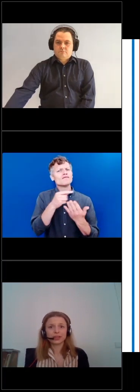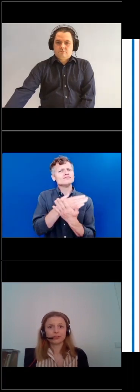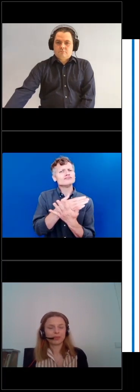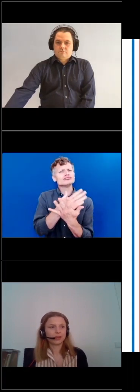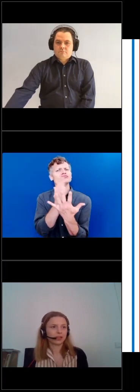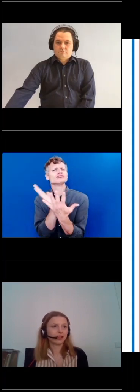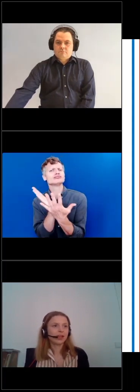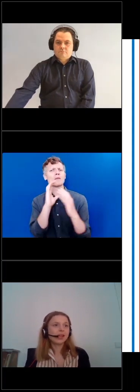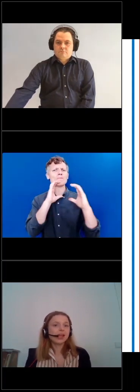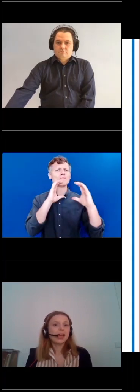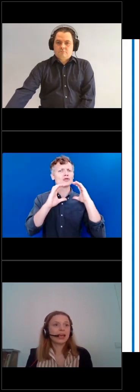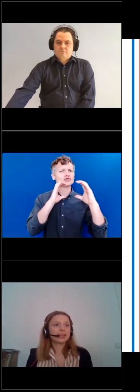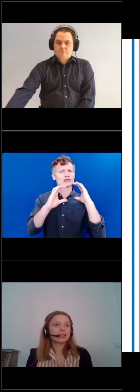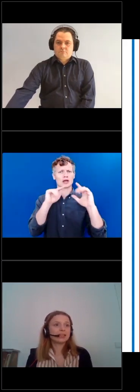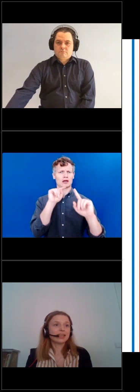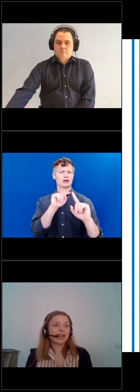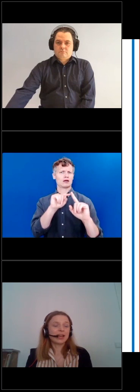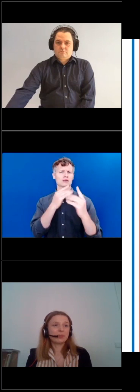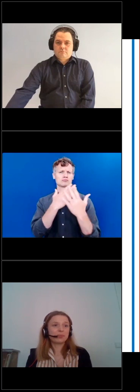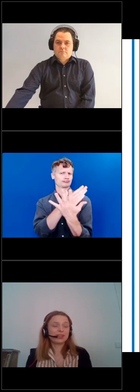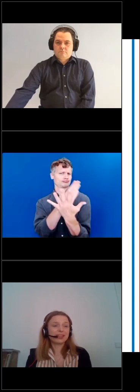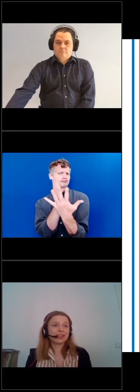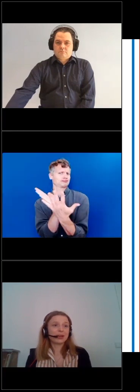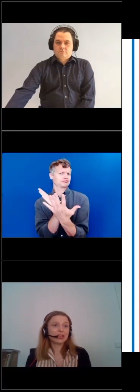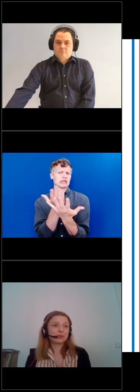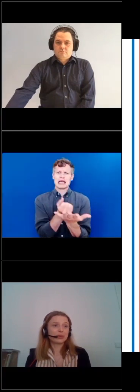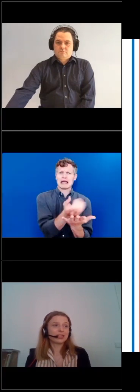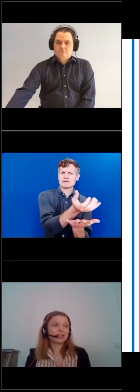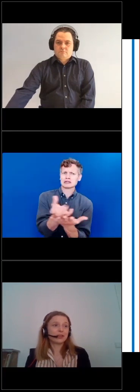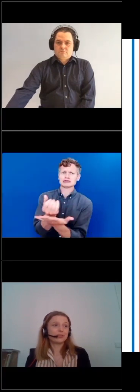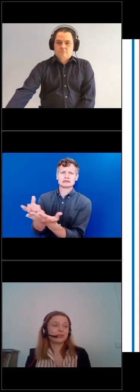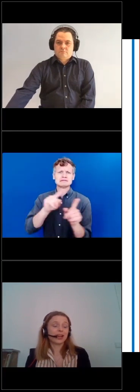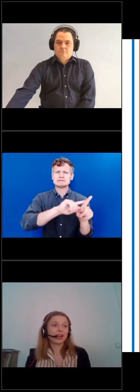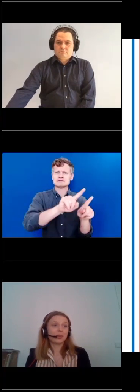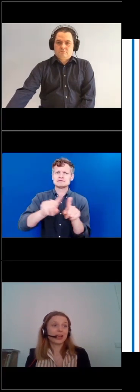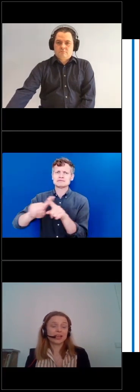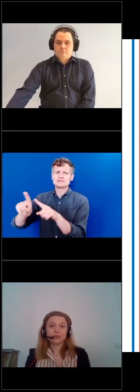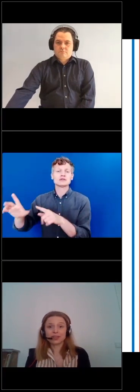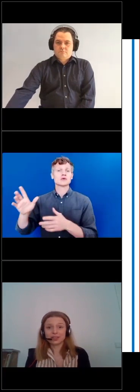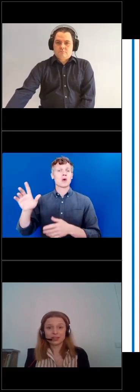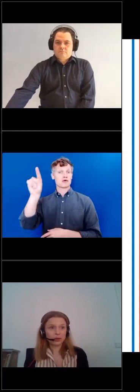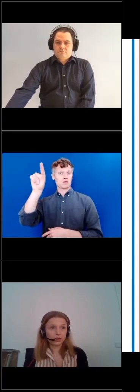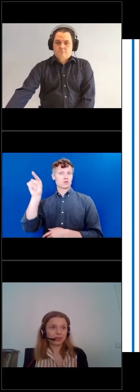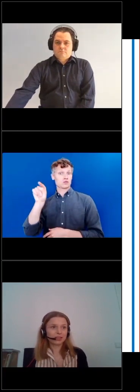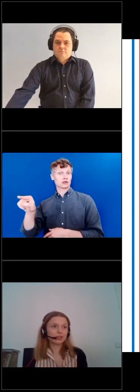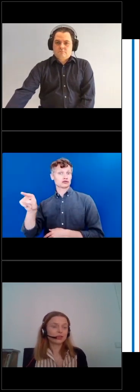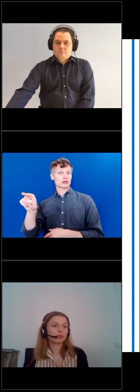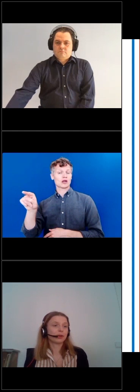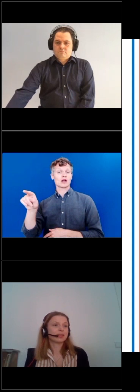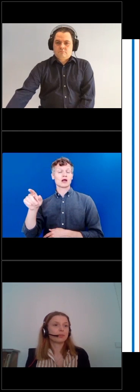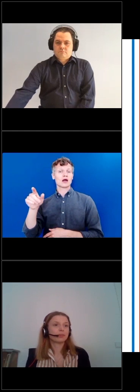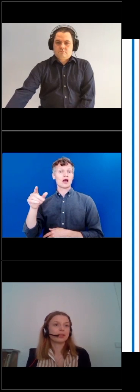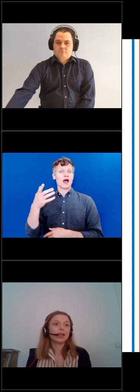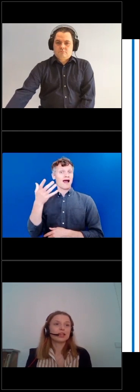for your information, and the question was if any of this is documented. So